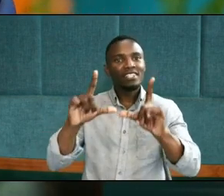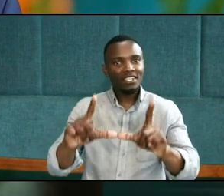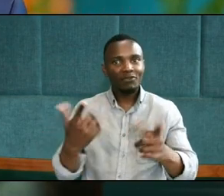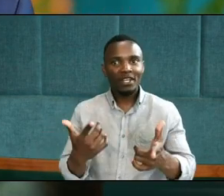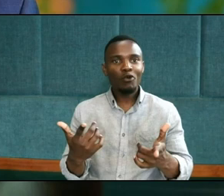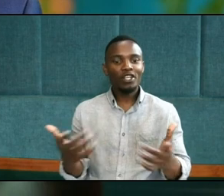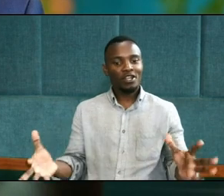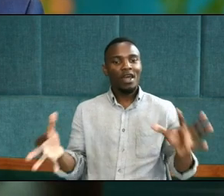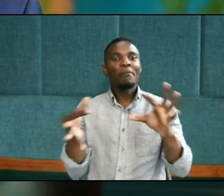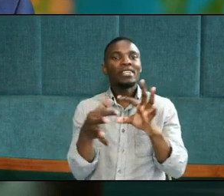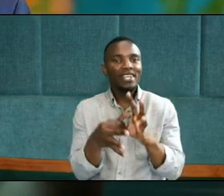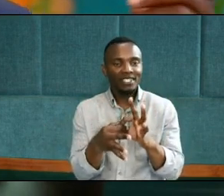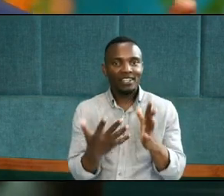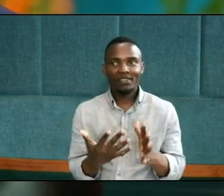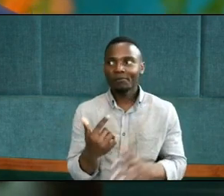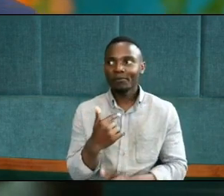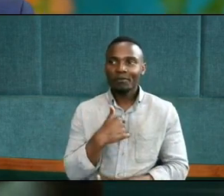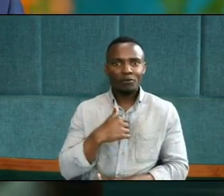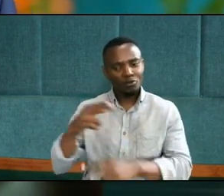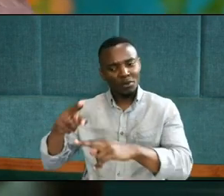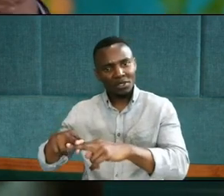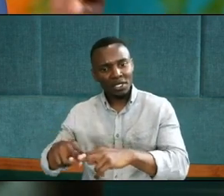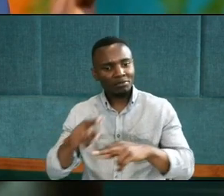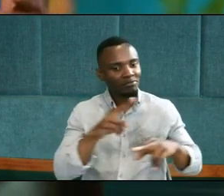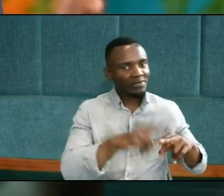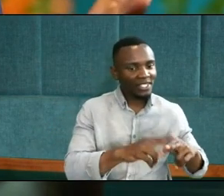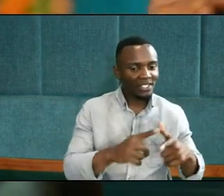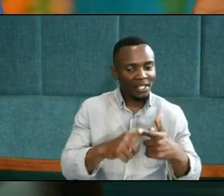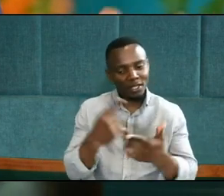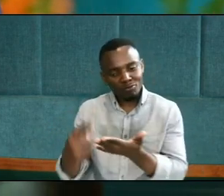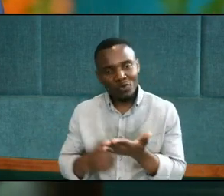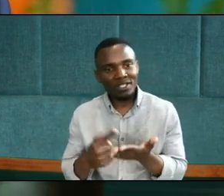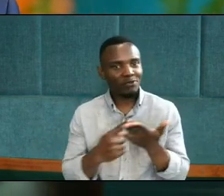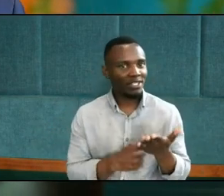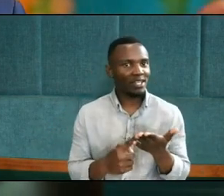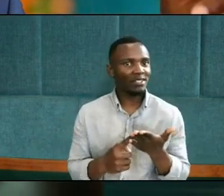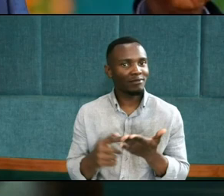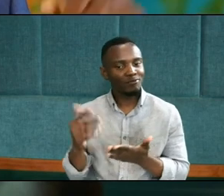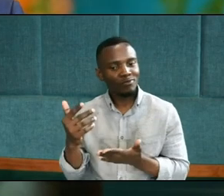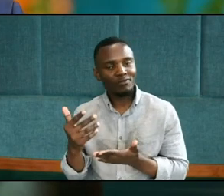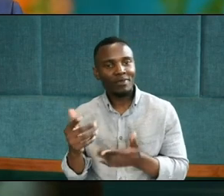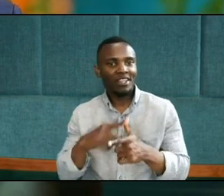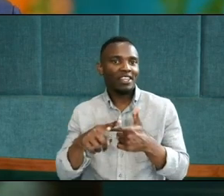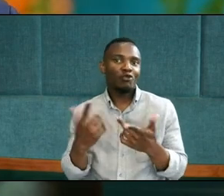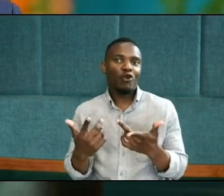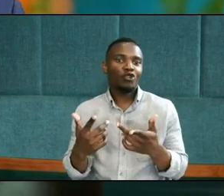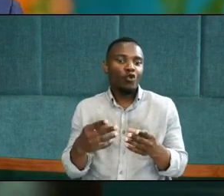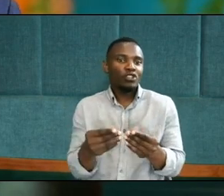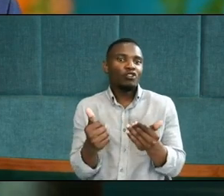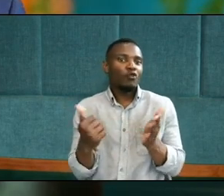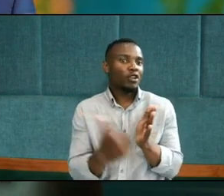talk. And I'll just listen to you, listen to the other one, and then you have your own solutions. You know you have the solutions, both of you who are